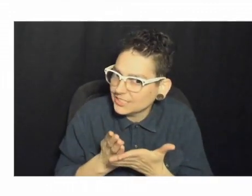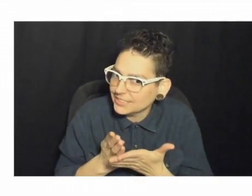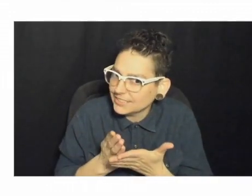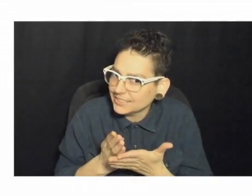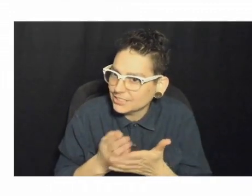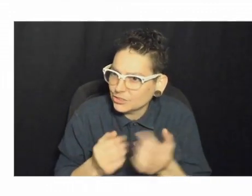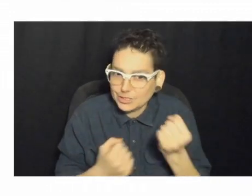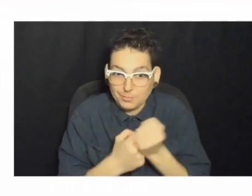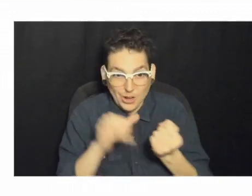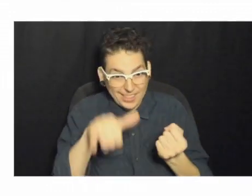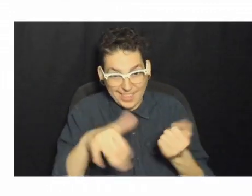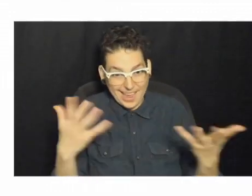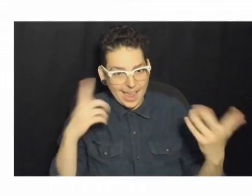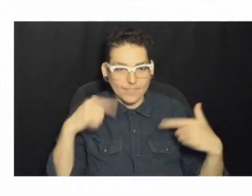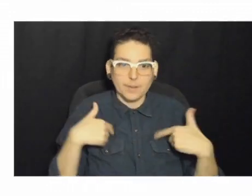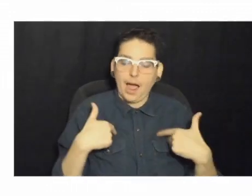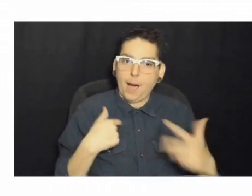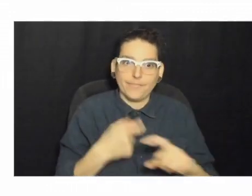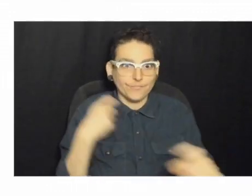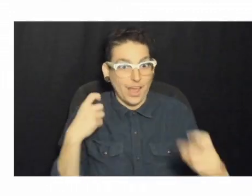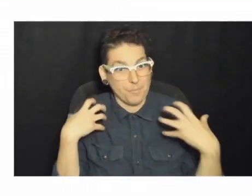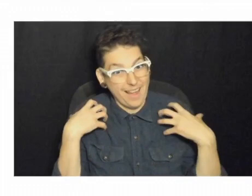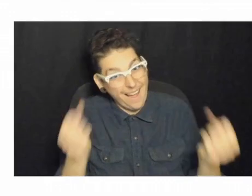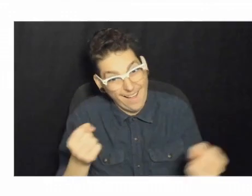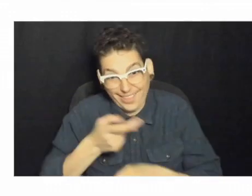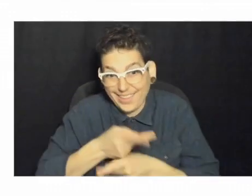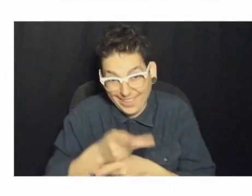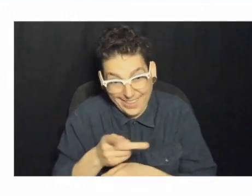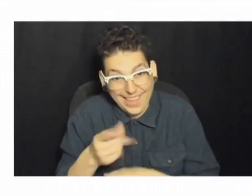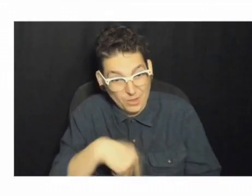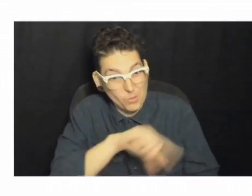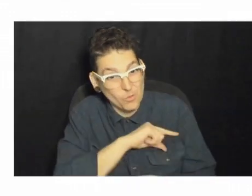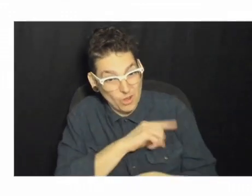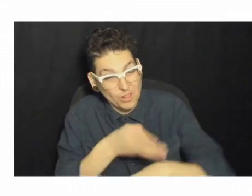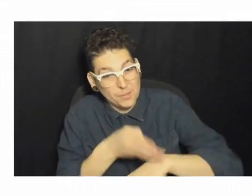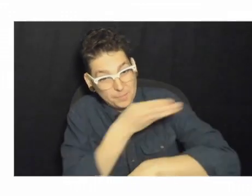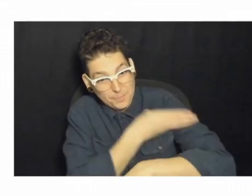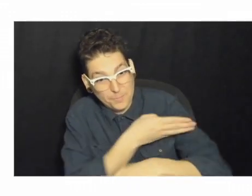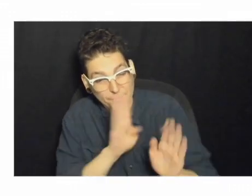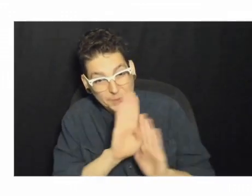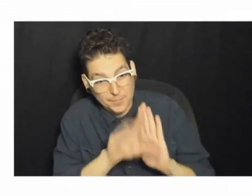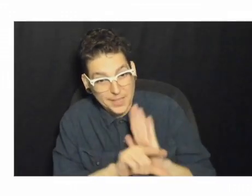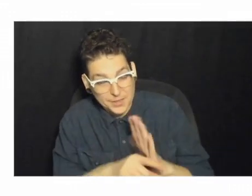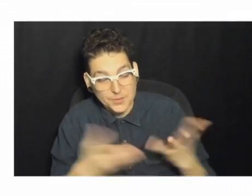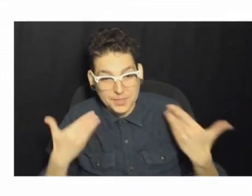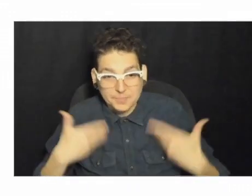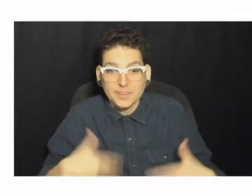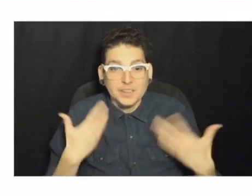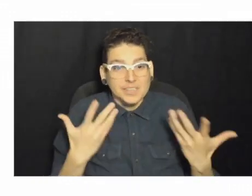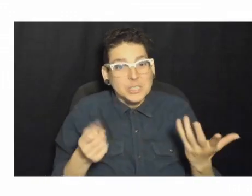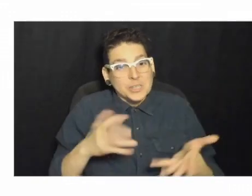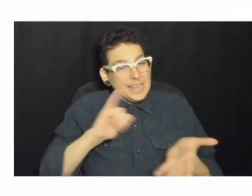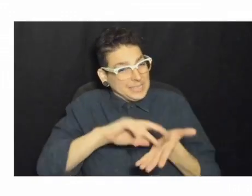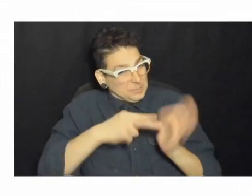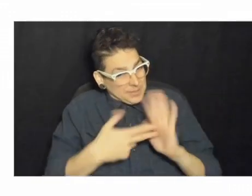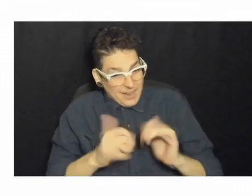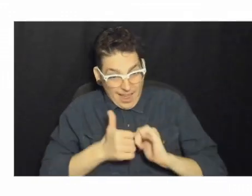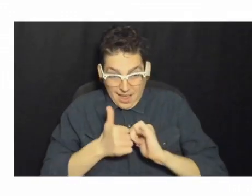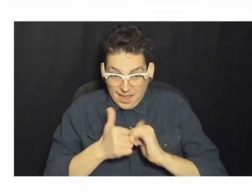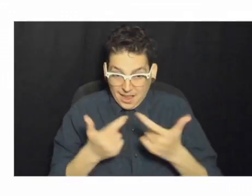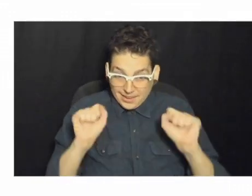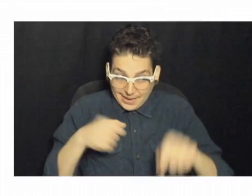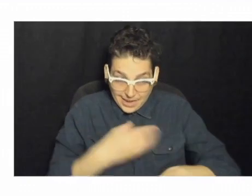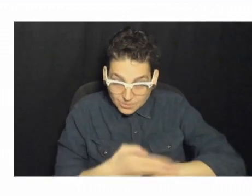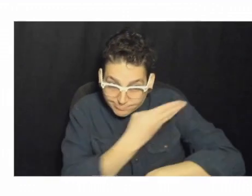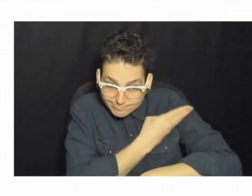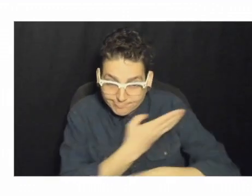improvement background, which is much more of how can we just deliver better not thinking, and when the answer isn't just get